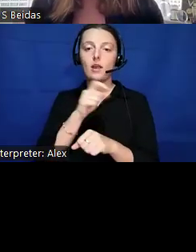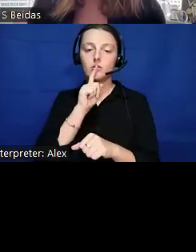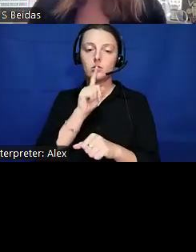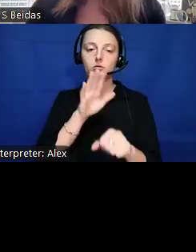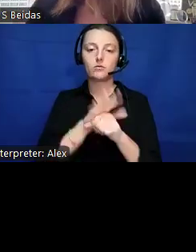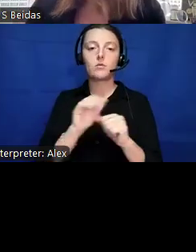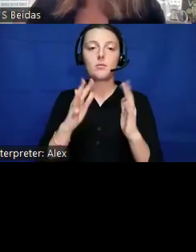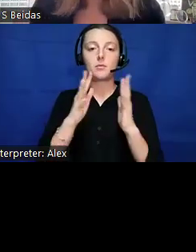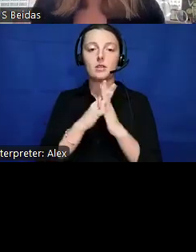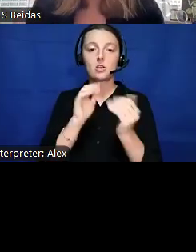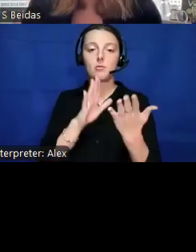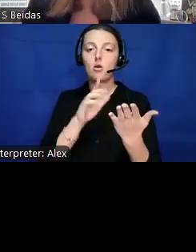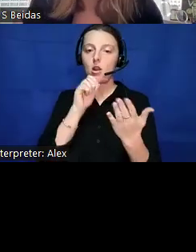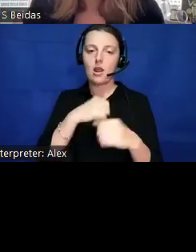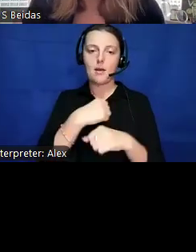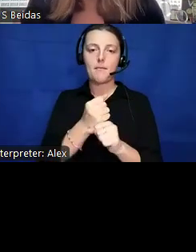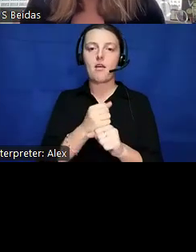places to do their jobs.